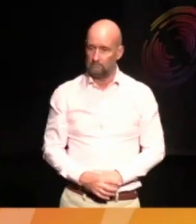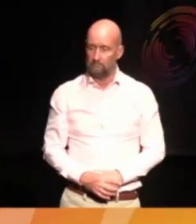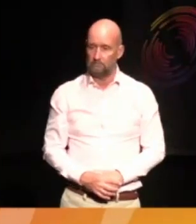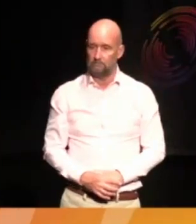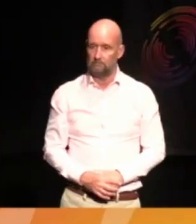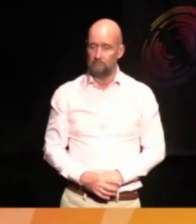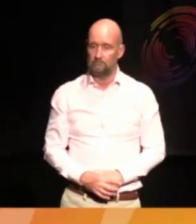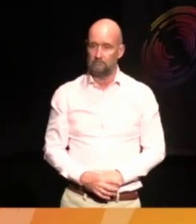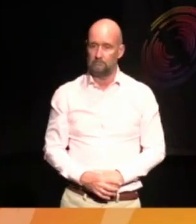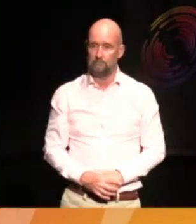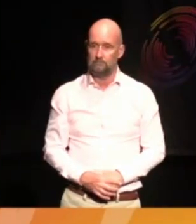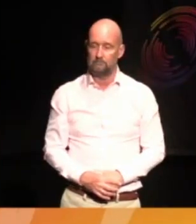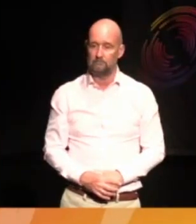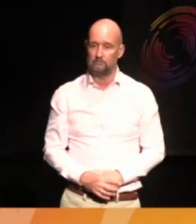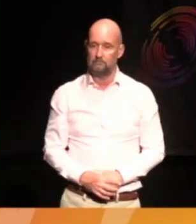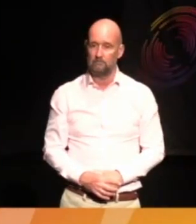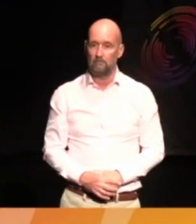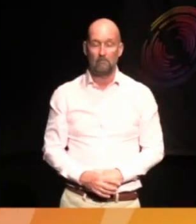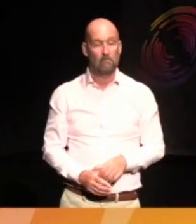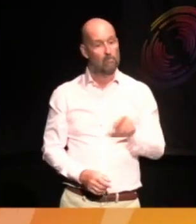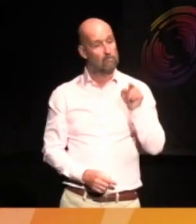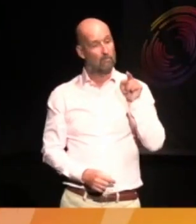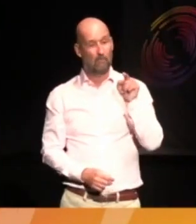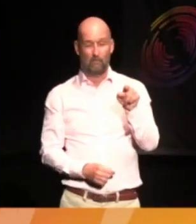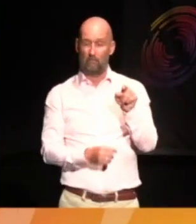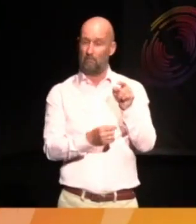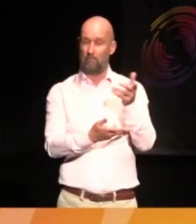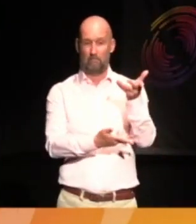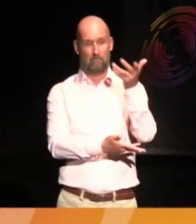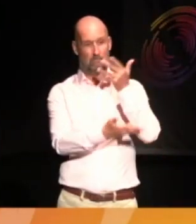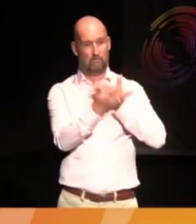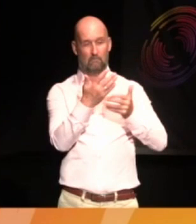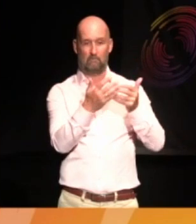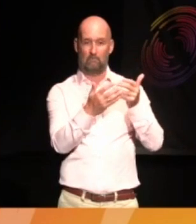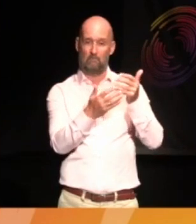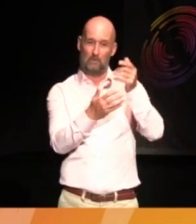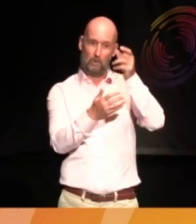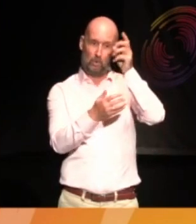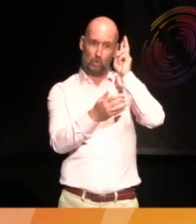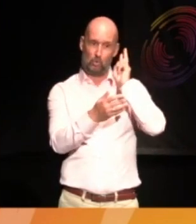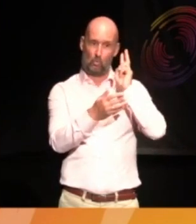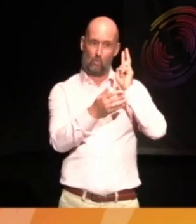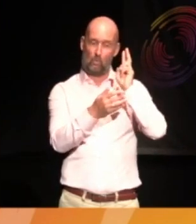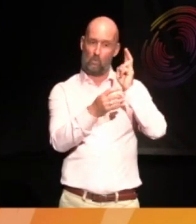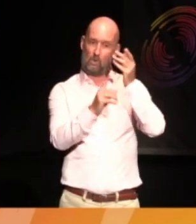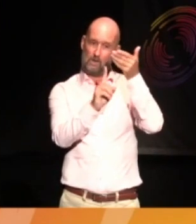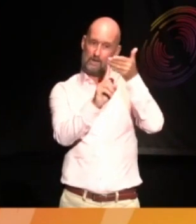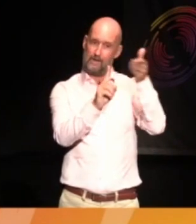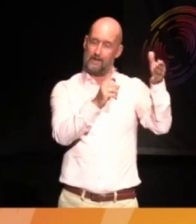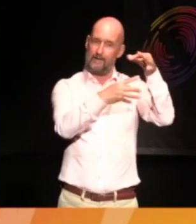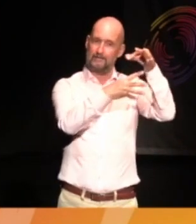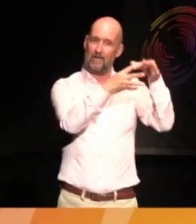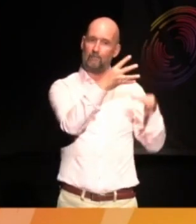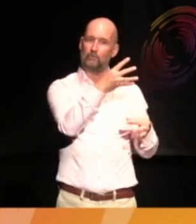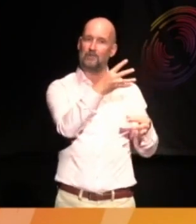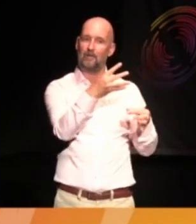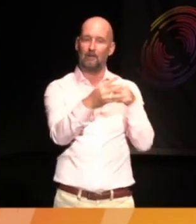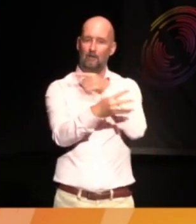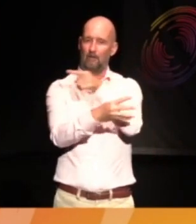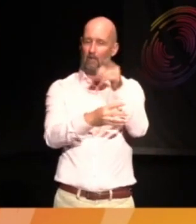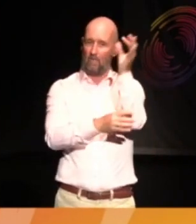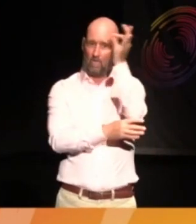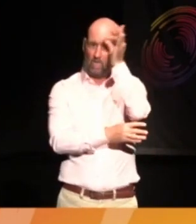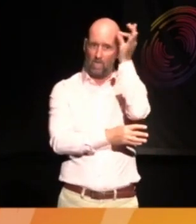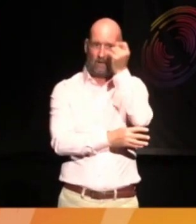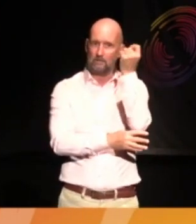So Leena talks very clearly there about neurodiversity and the lack of wider understanding of the conditions or the disabling